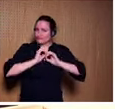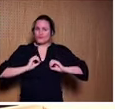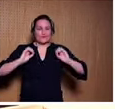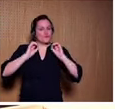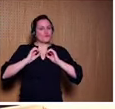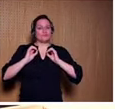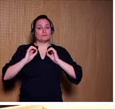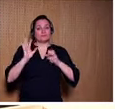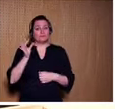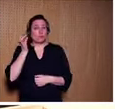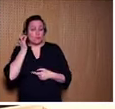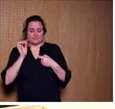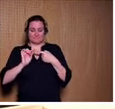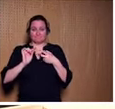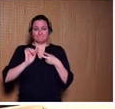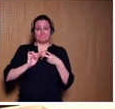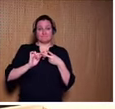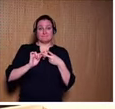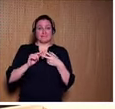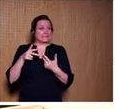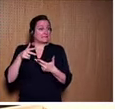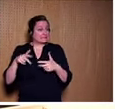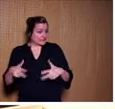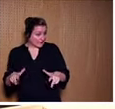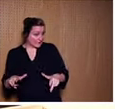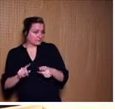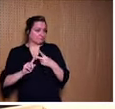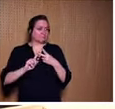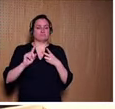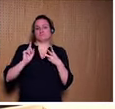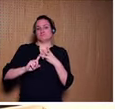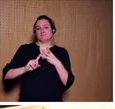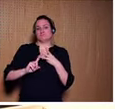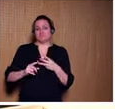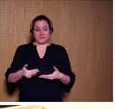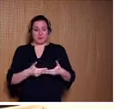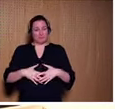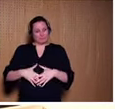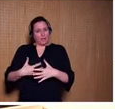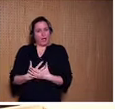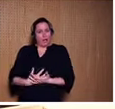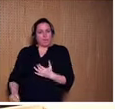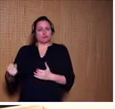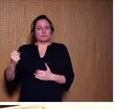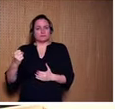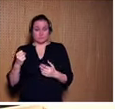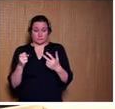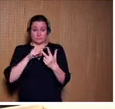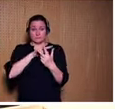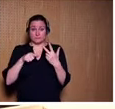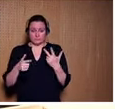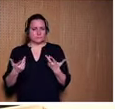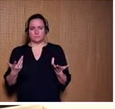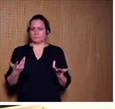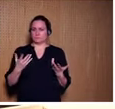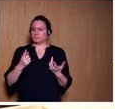women, sex, and abortion. These issues were completely ignored, like when an imam raped and impregnated